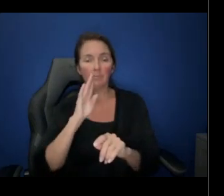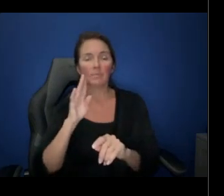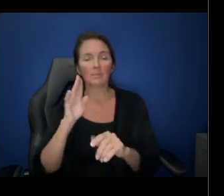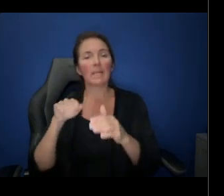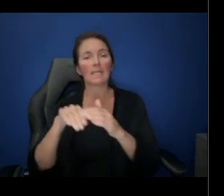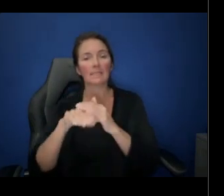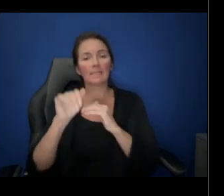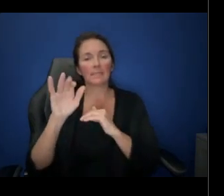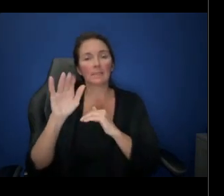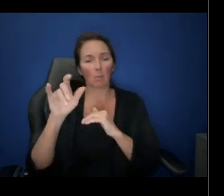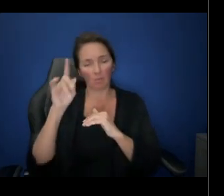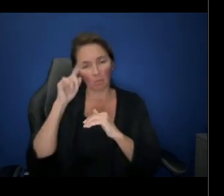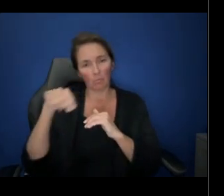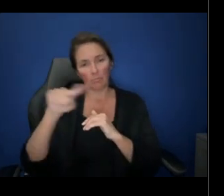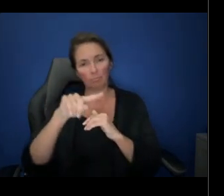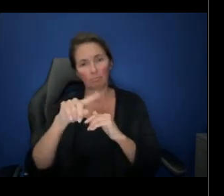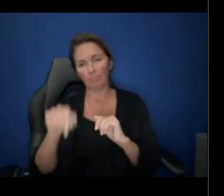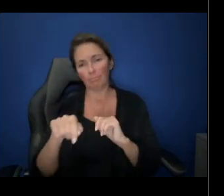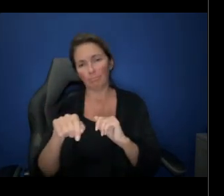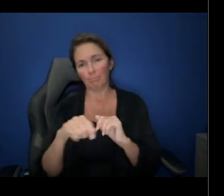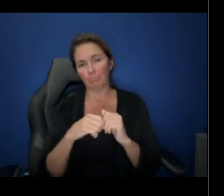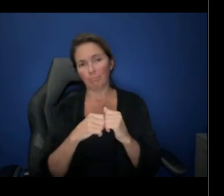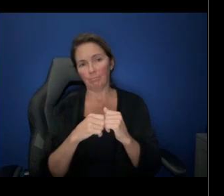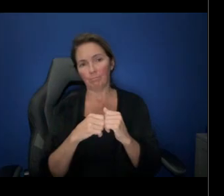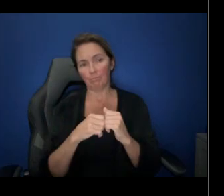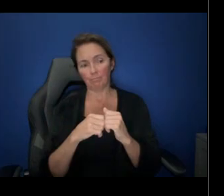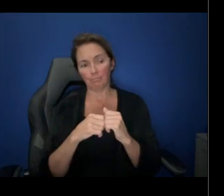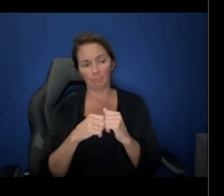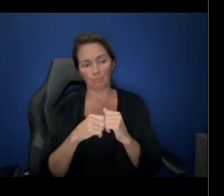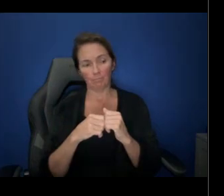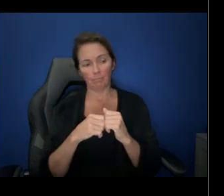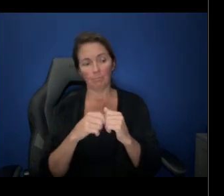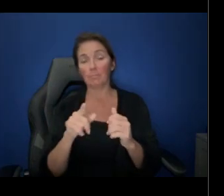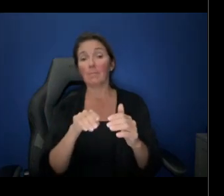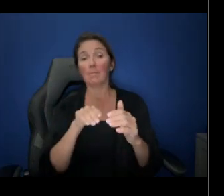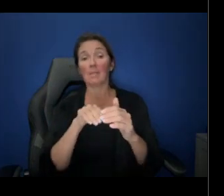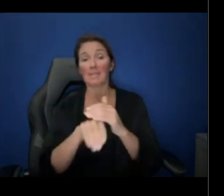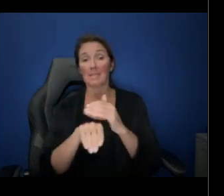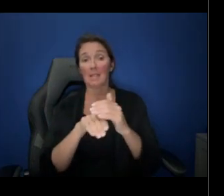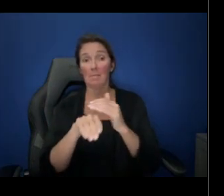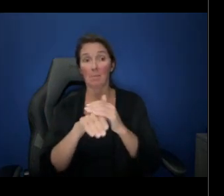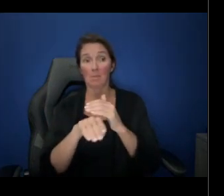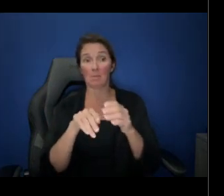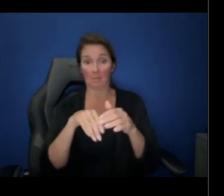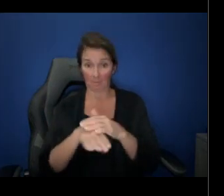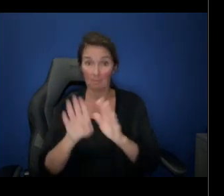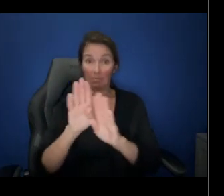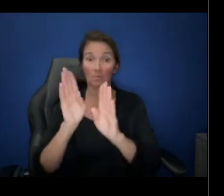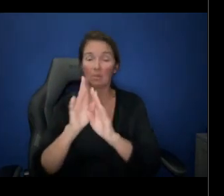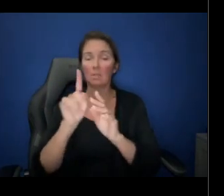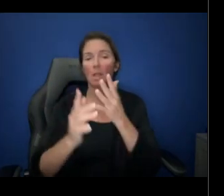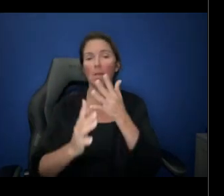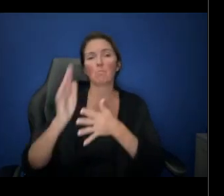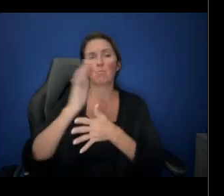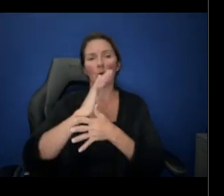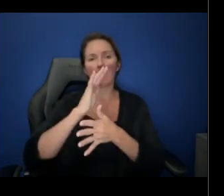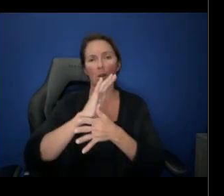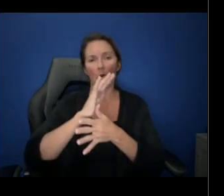accessible. The accessible entrance must be the primary